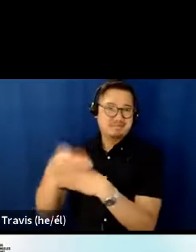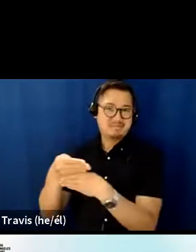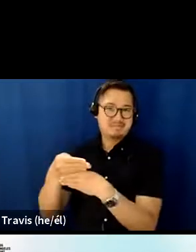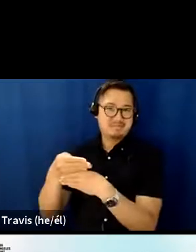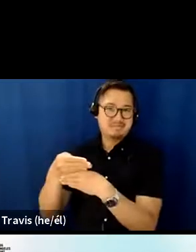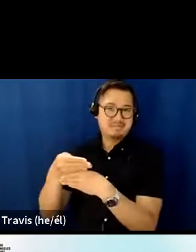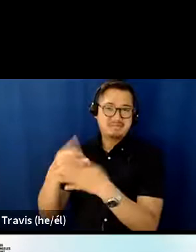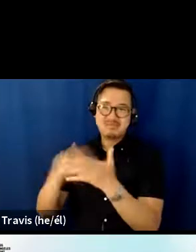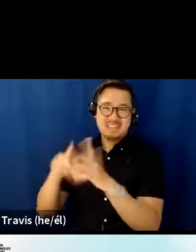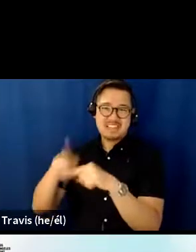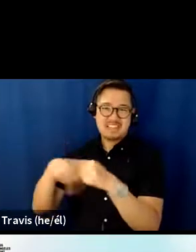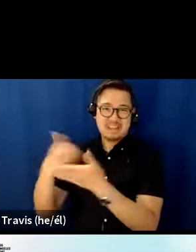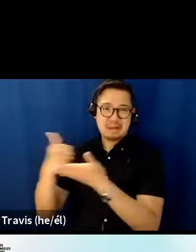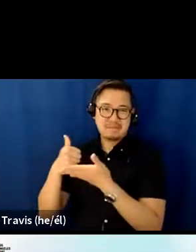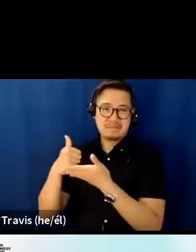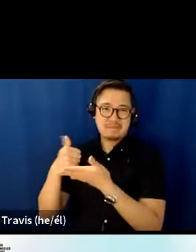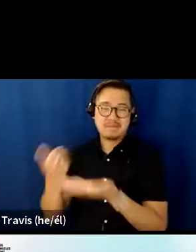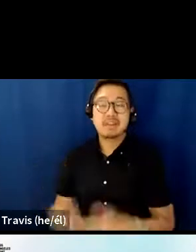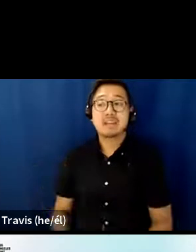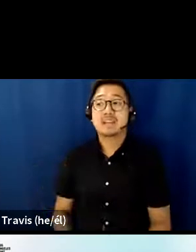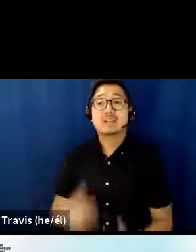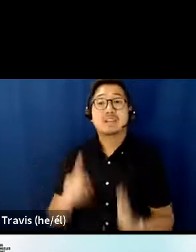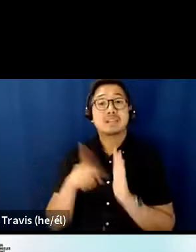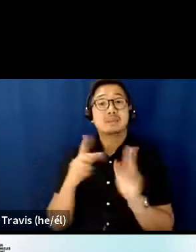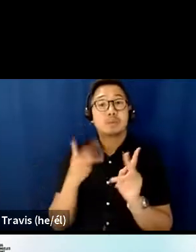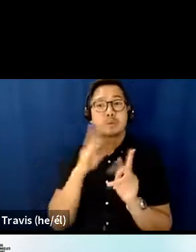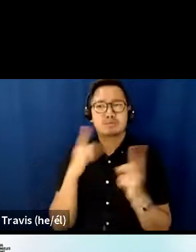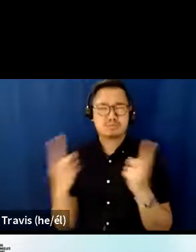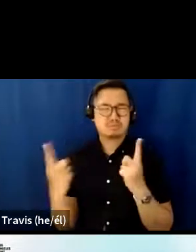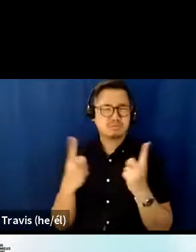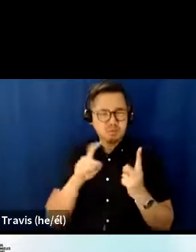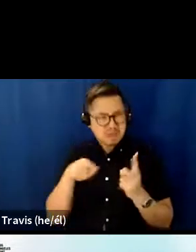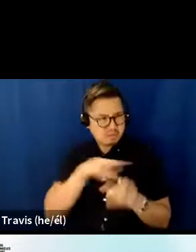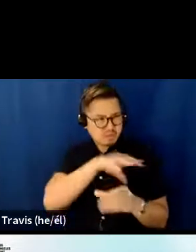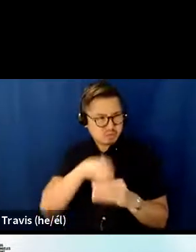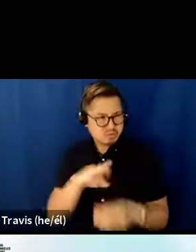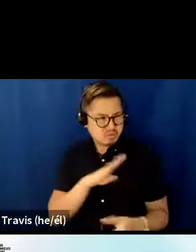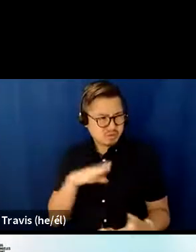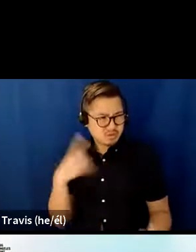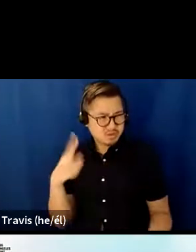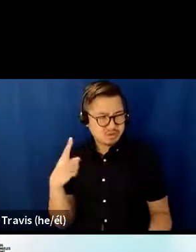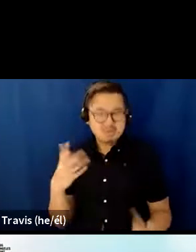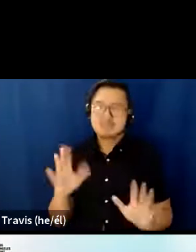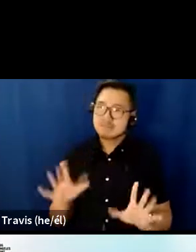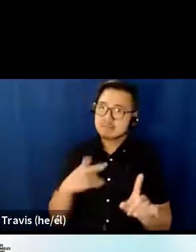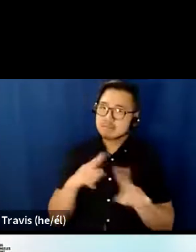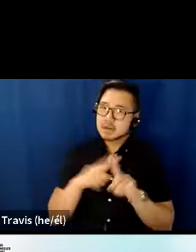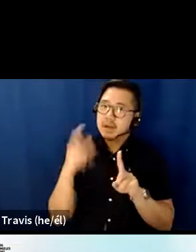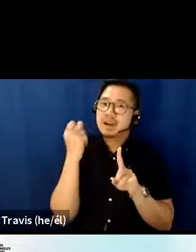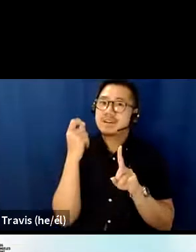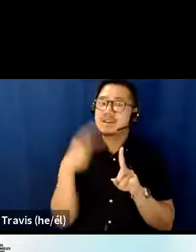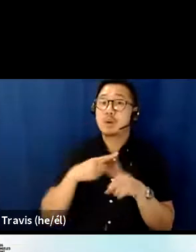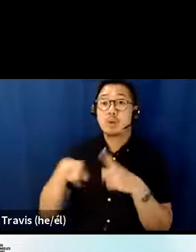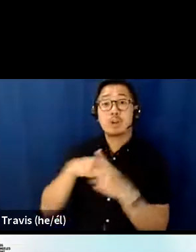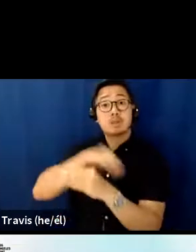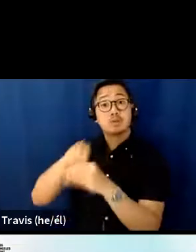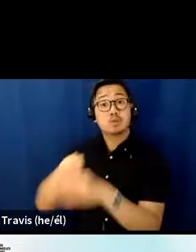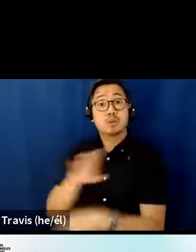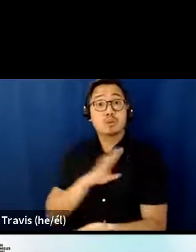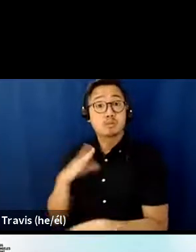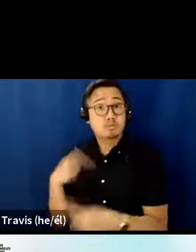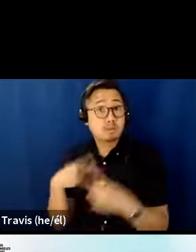Somebody told me, you don't need to be on that board. You ain't mean enough. I made a success on that board. All